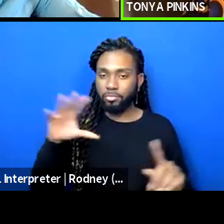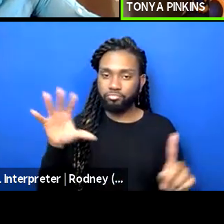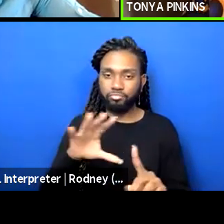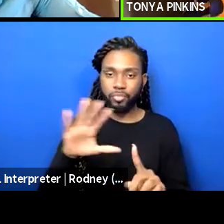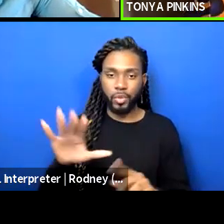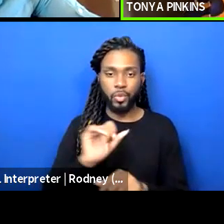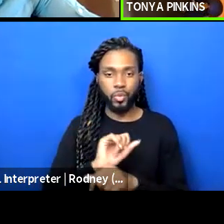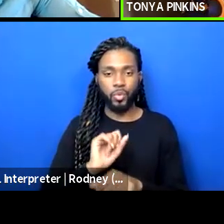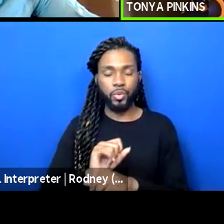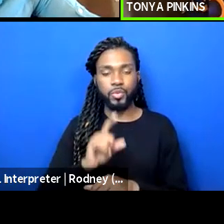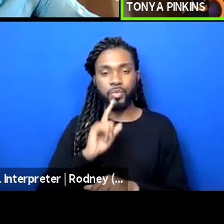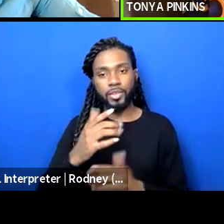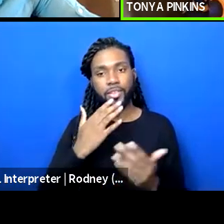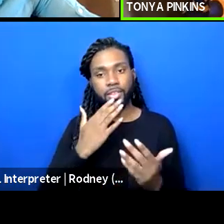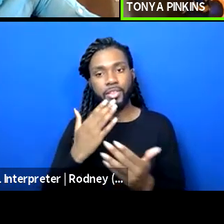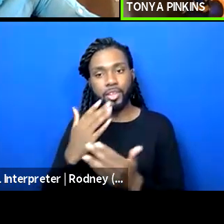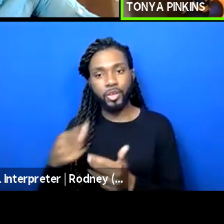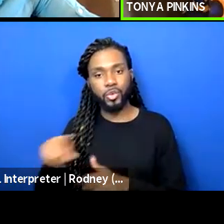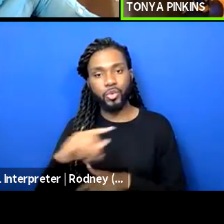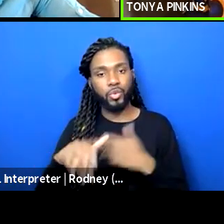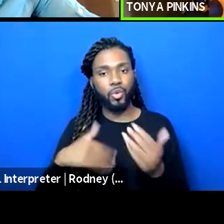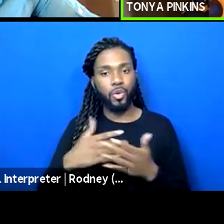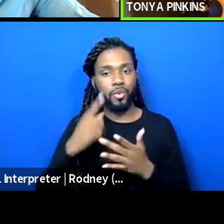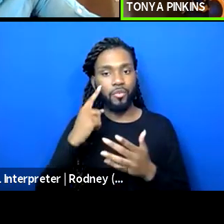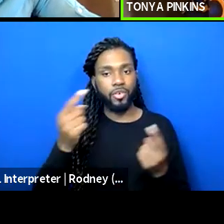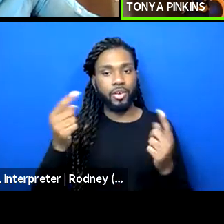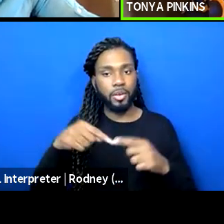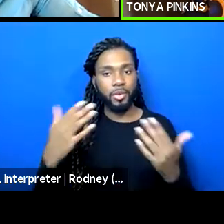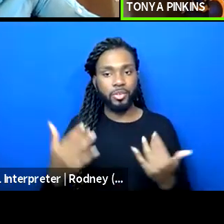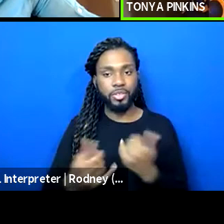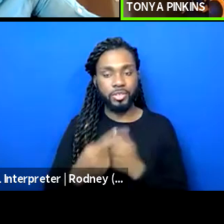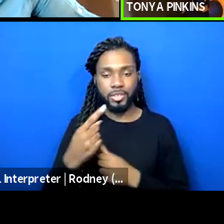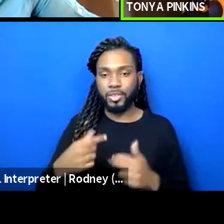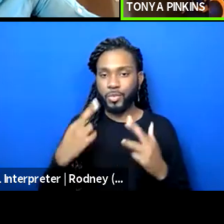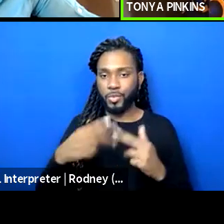doing. So I thank you to everyone who came here today. May